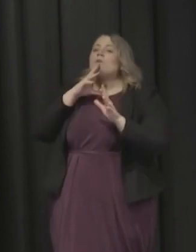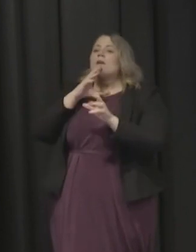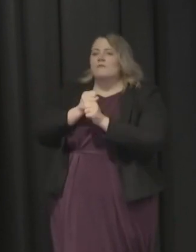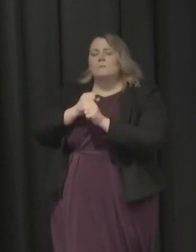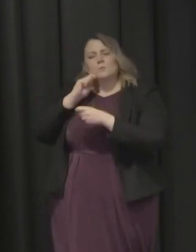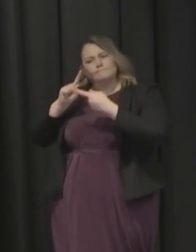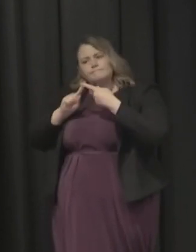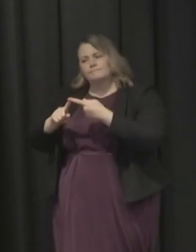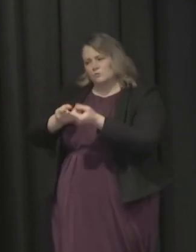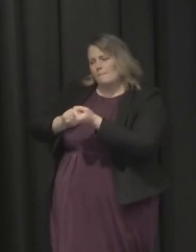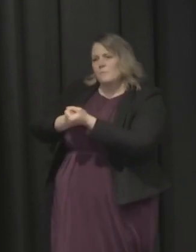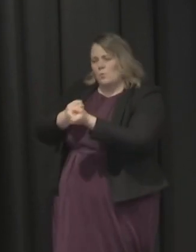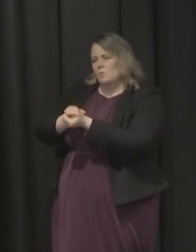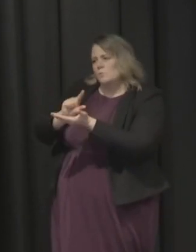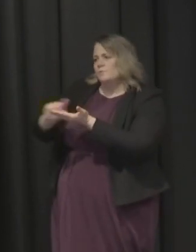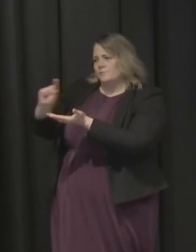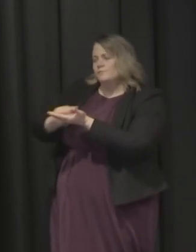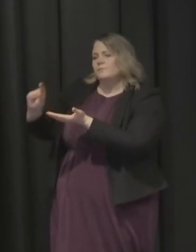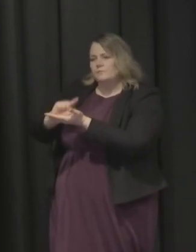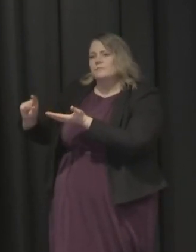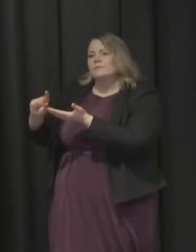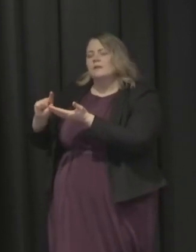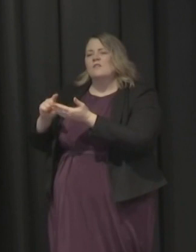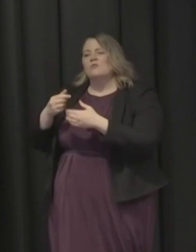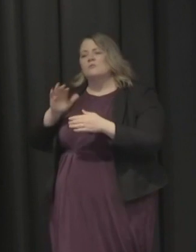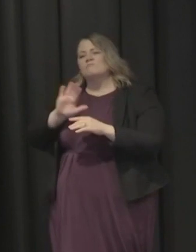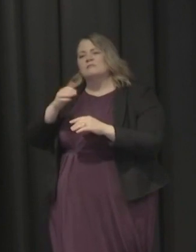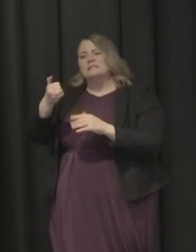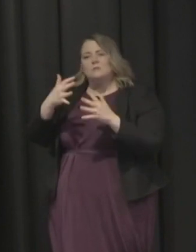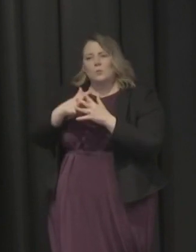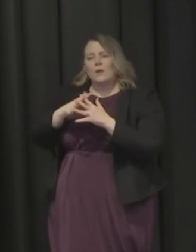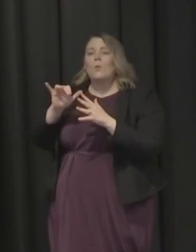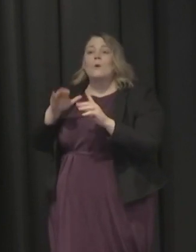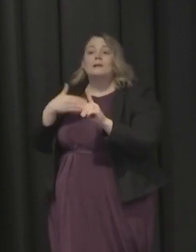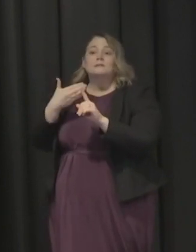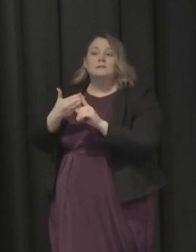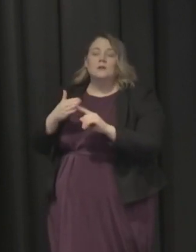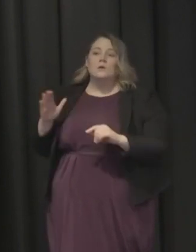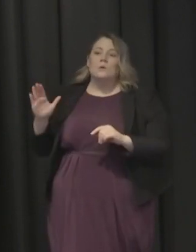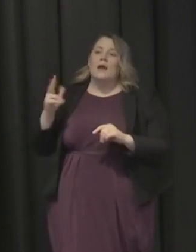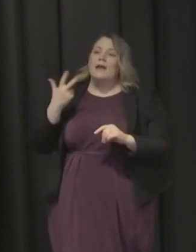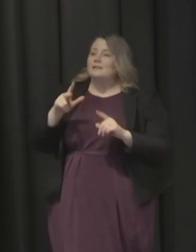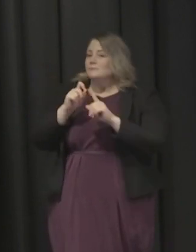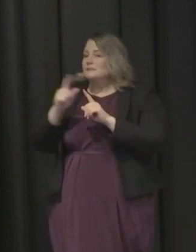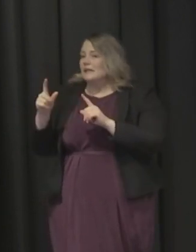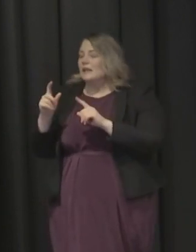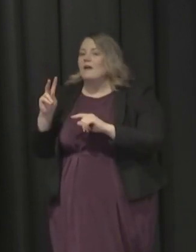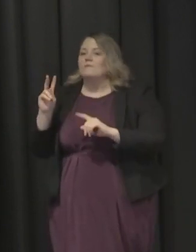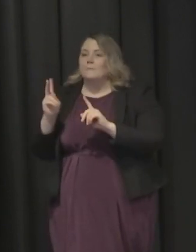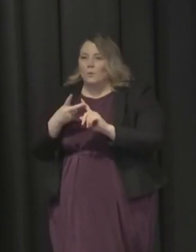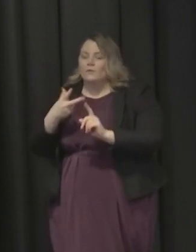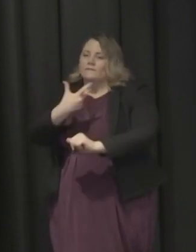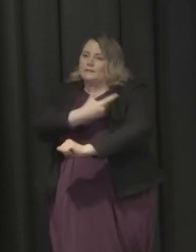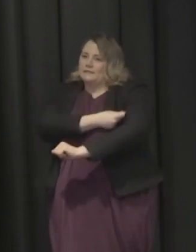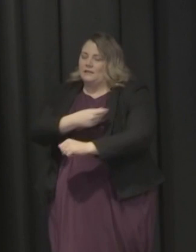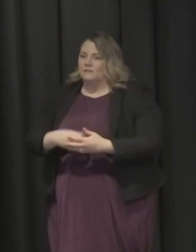as a consequence of the challenges that they've had to confront over the last few weeks, are not getting the support that they would otherwise